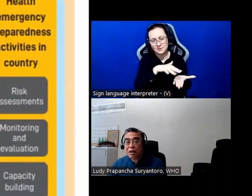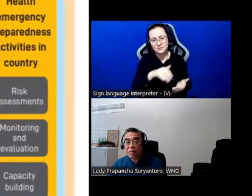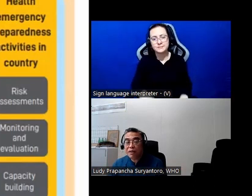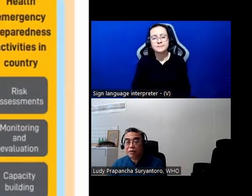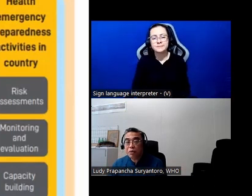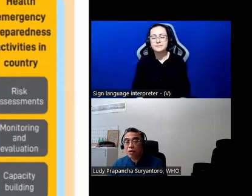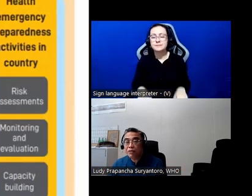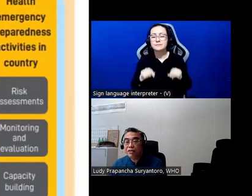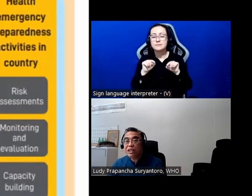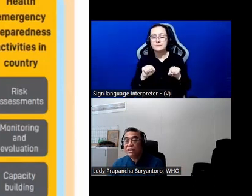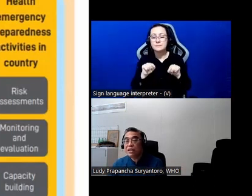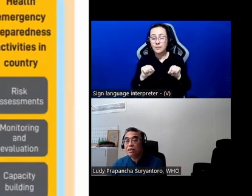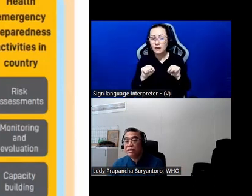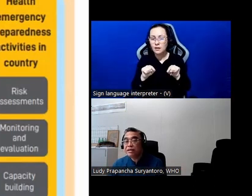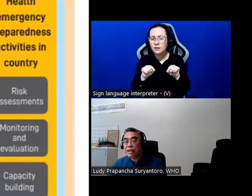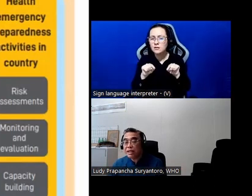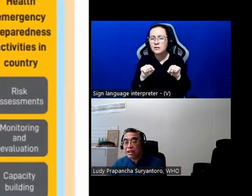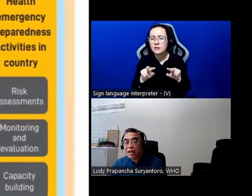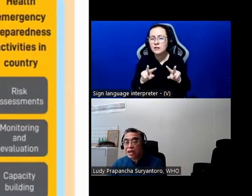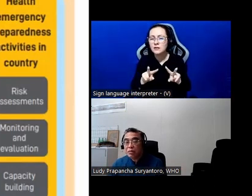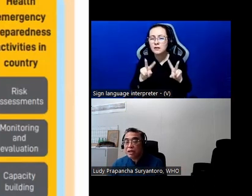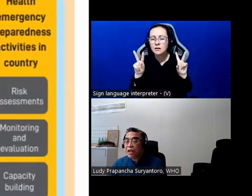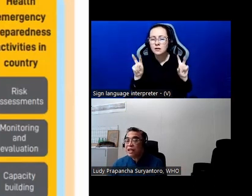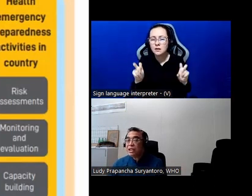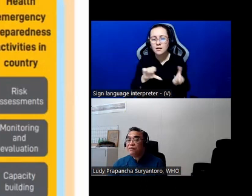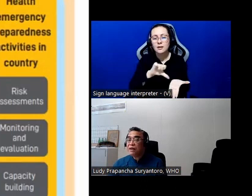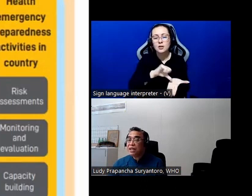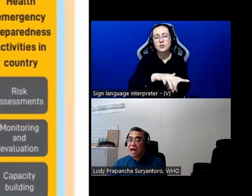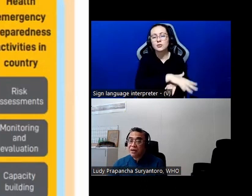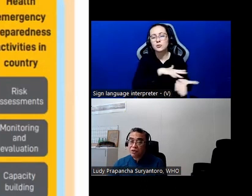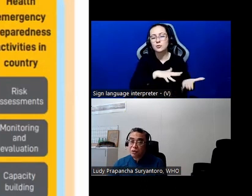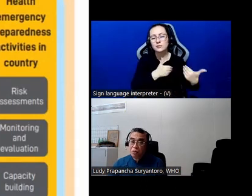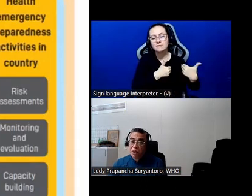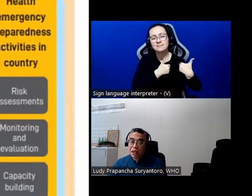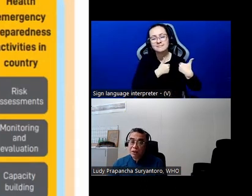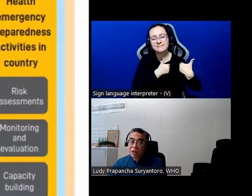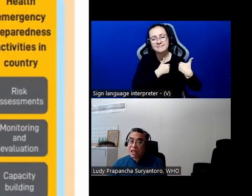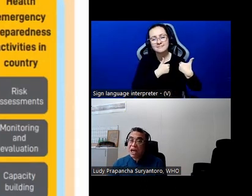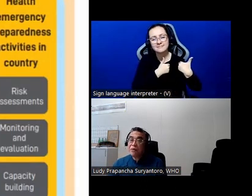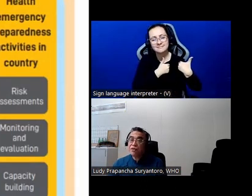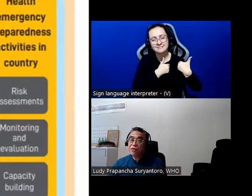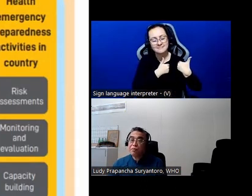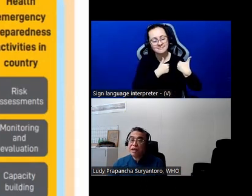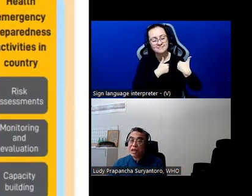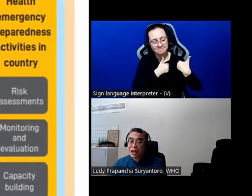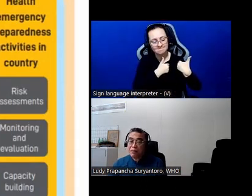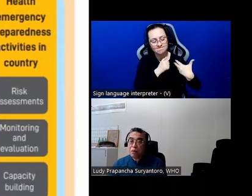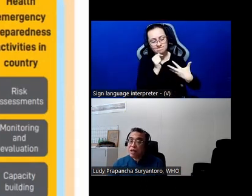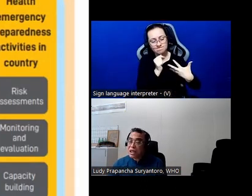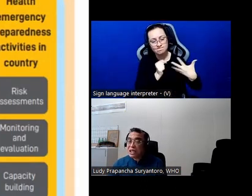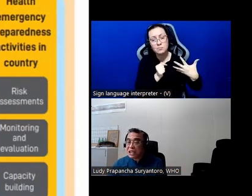cover about the role of the cities and urban setting, but we identified key areas of work or key areas of